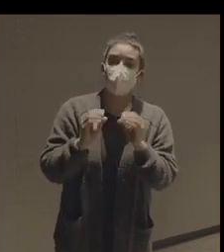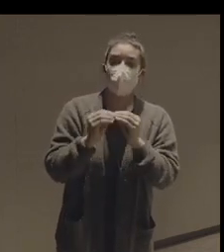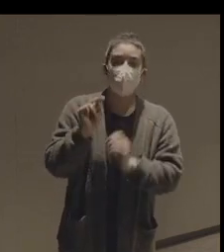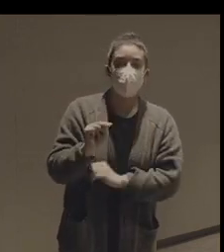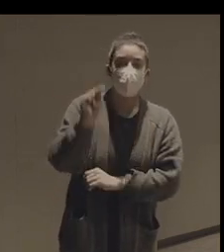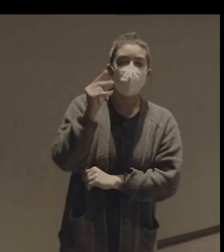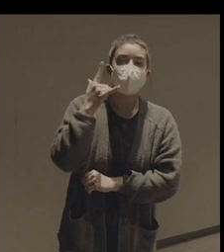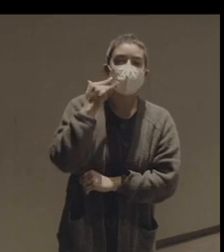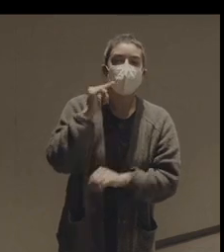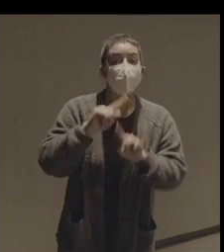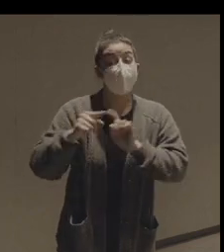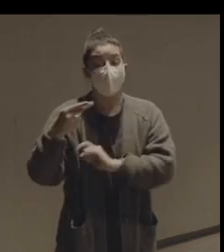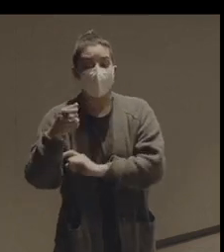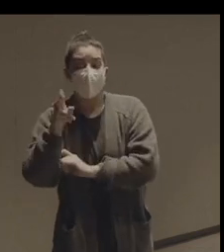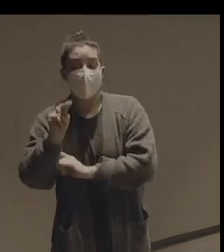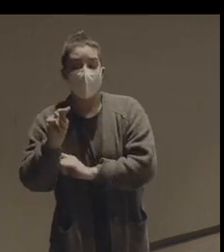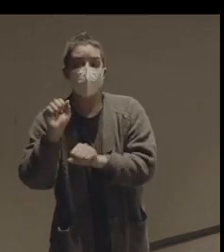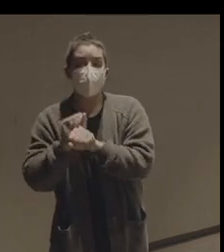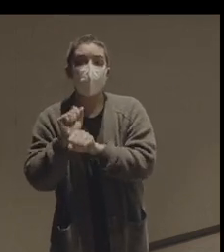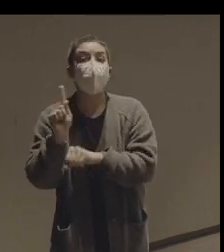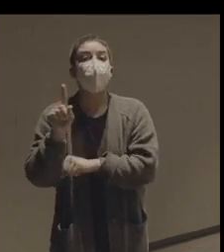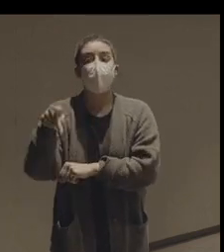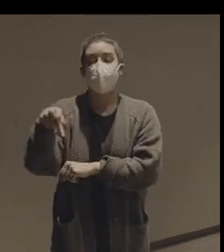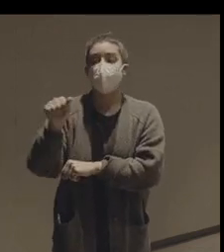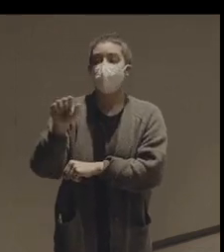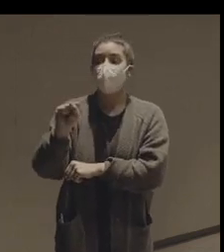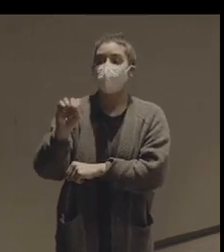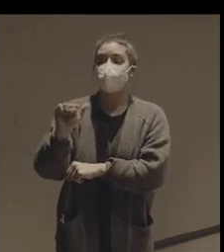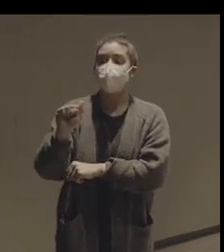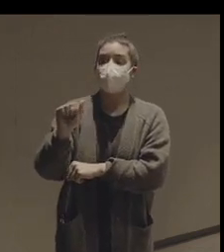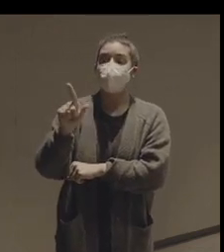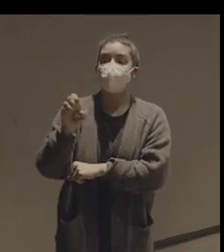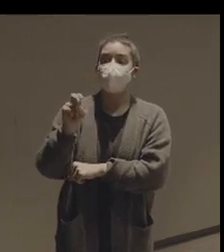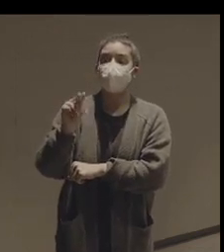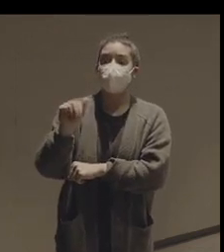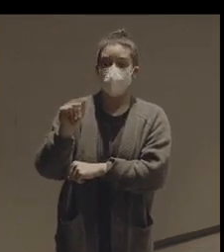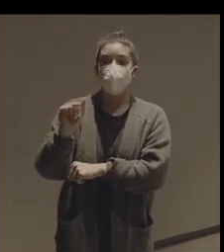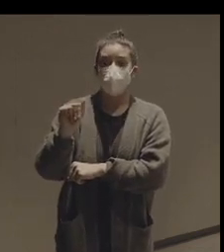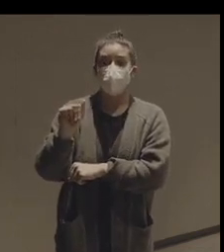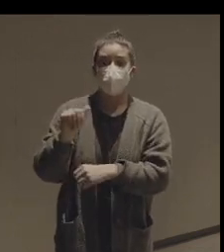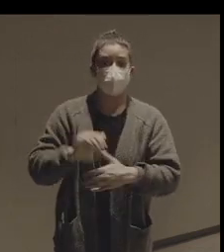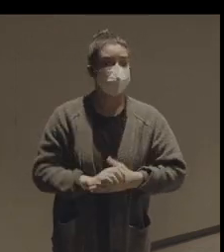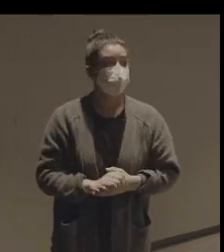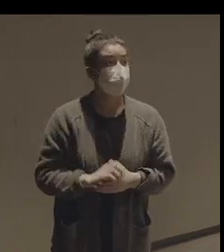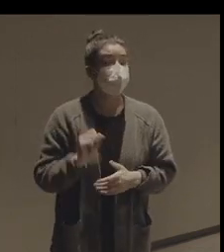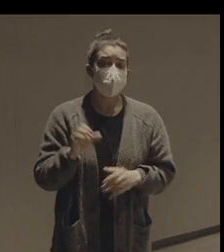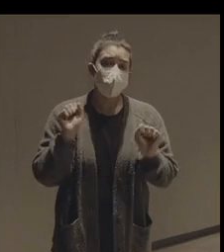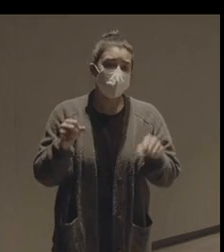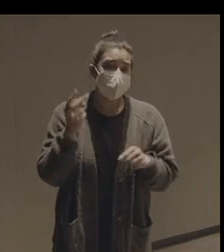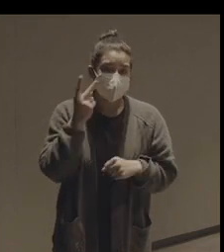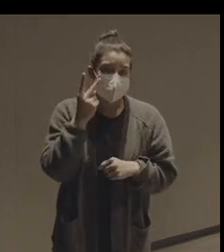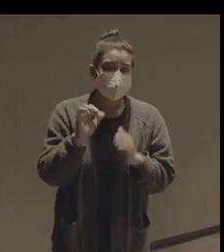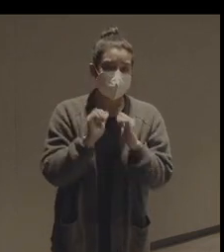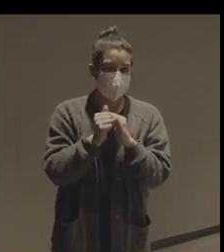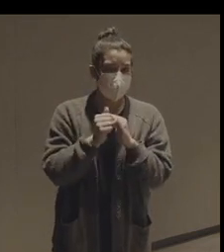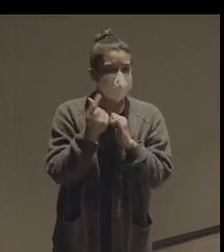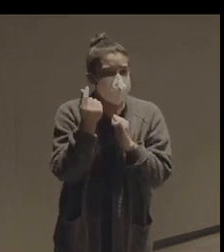difference between the work on the same exact pedestal, but strictly with just a different shift in background, the dark and the